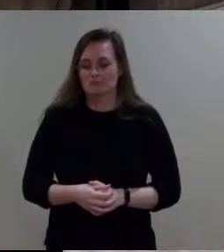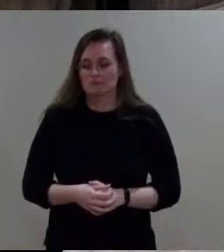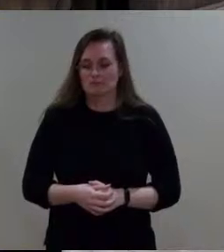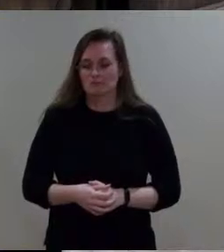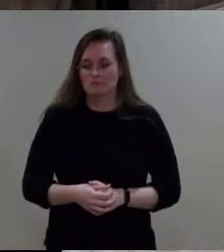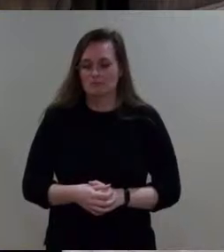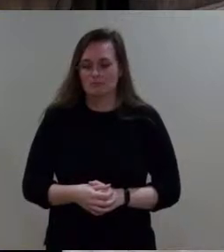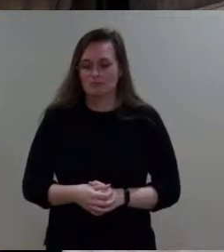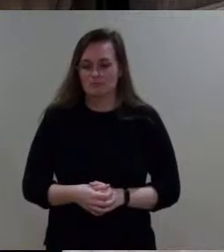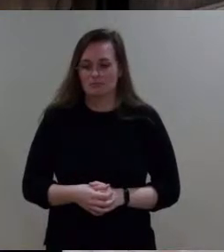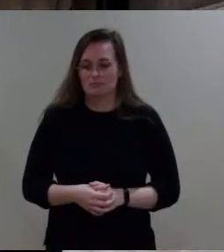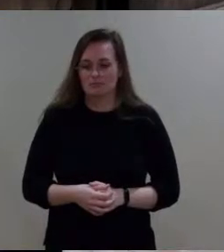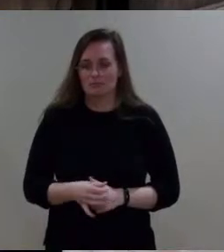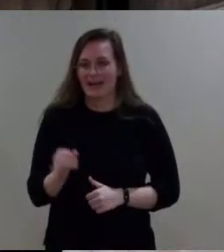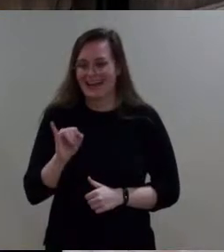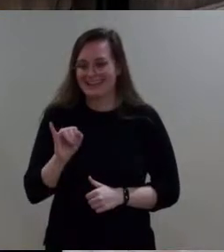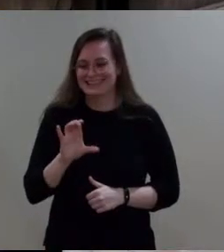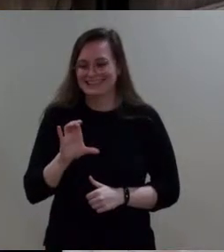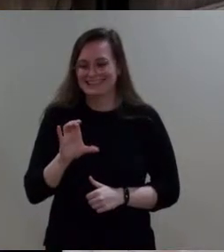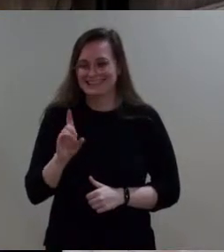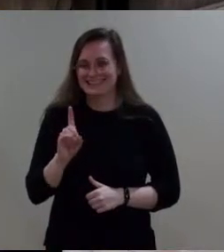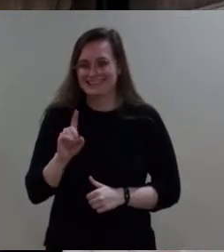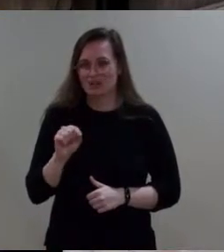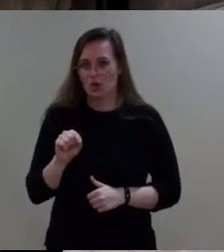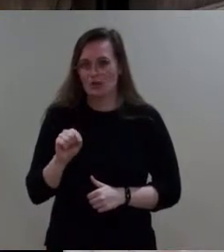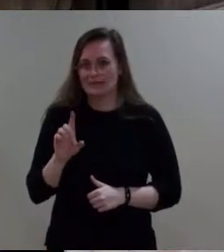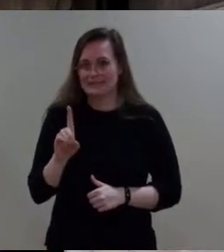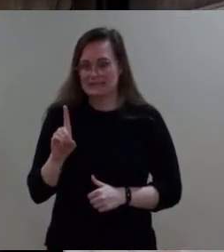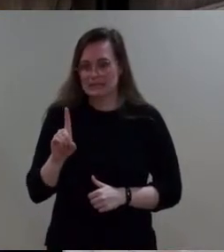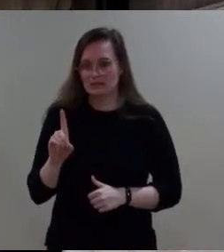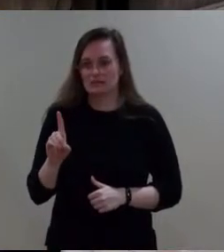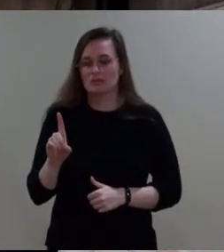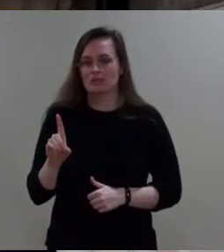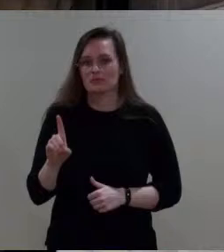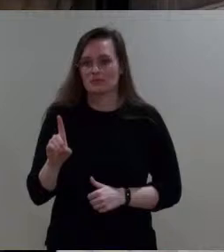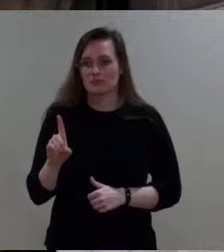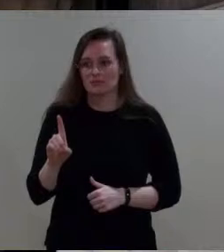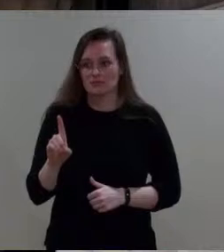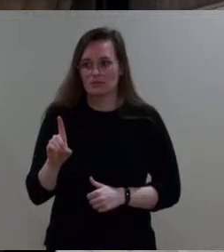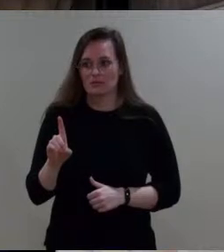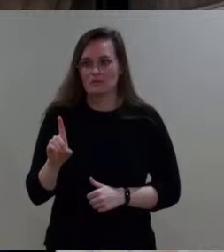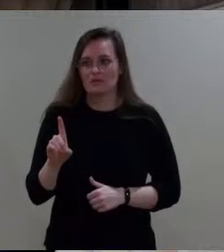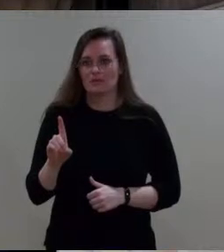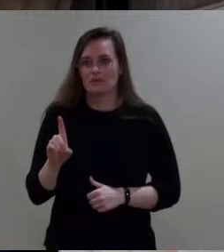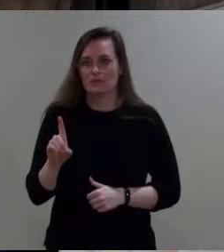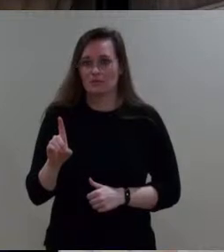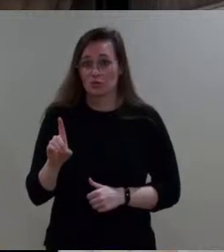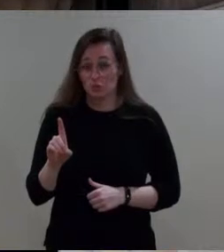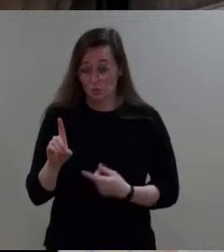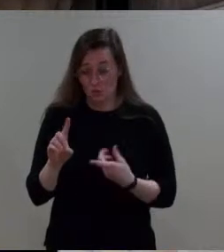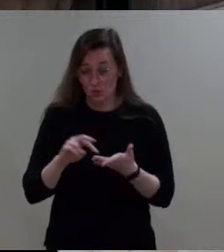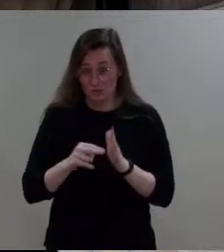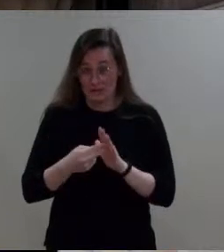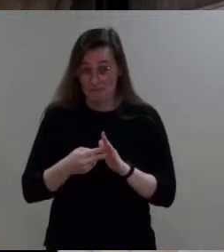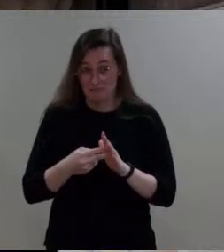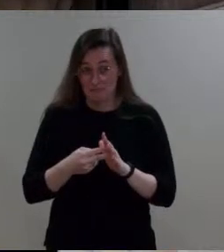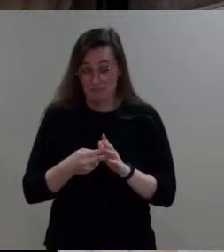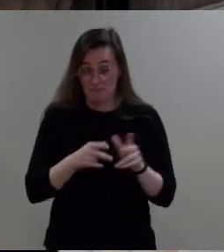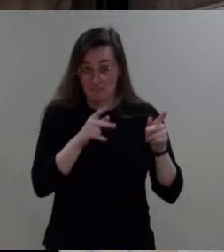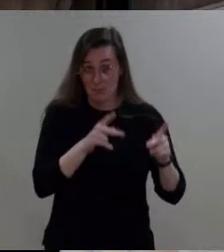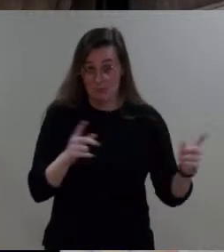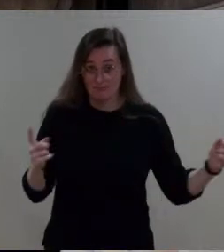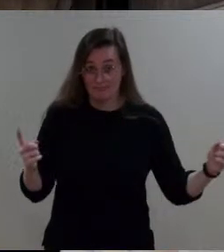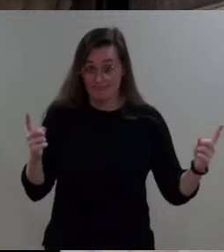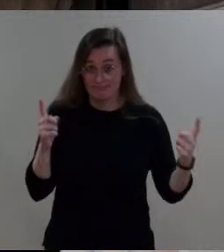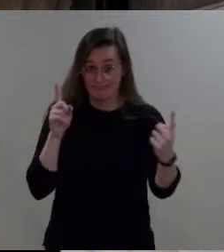the ICD.D, Yeah. that is, somebody just came in and spoke to you about that, or? No, that's something